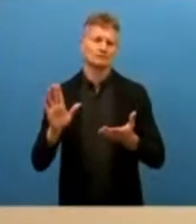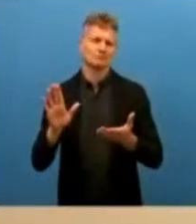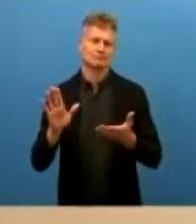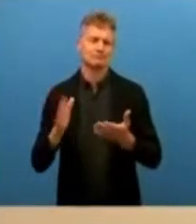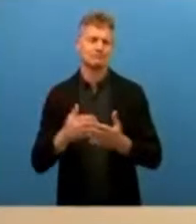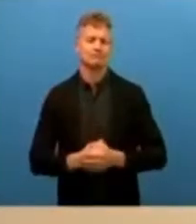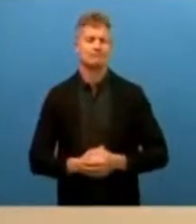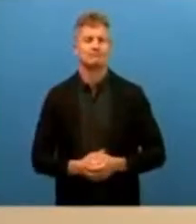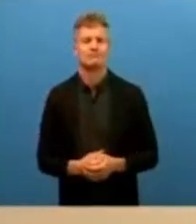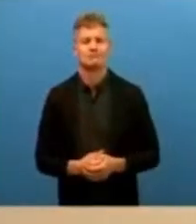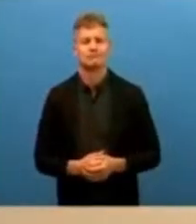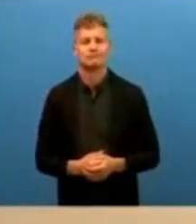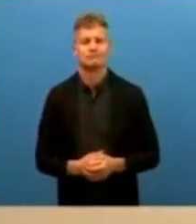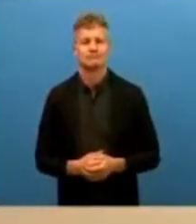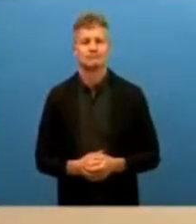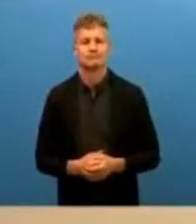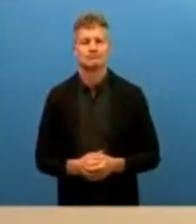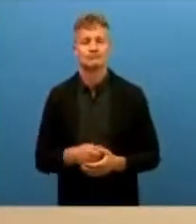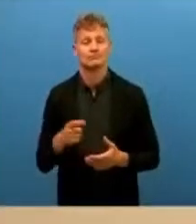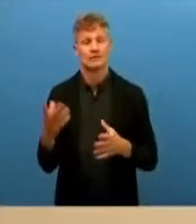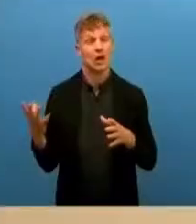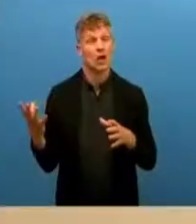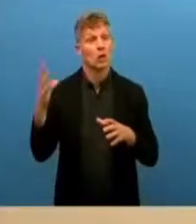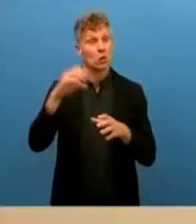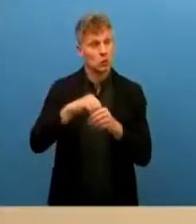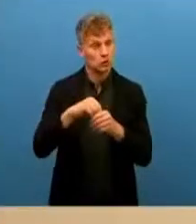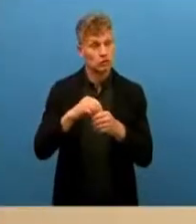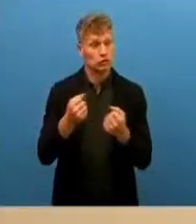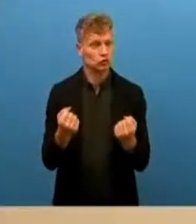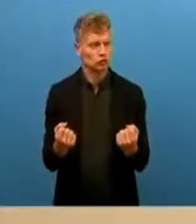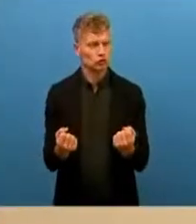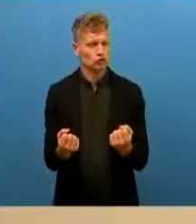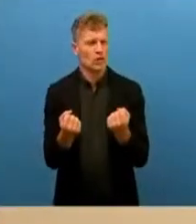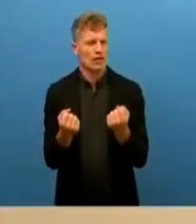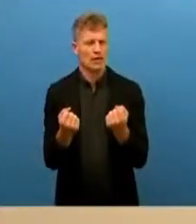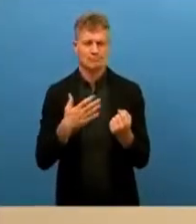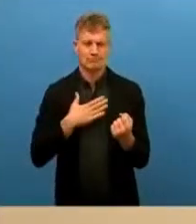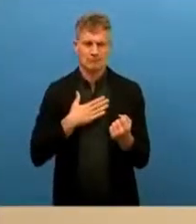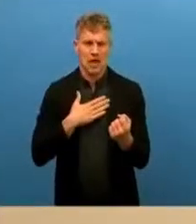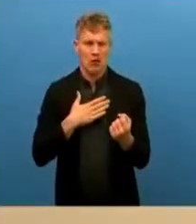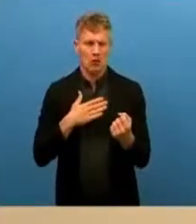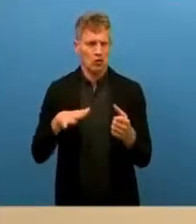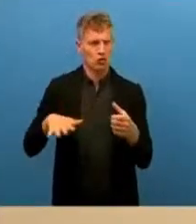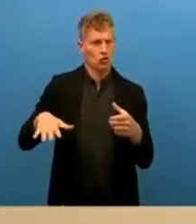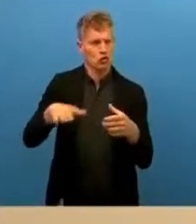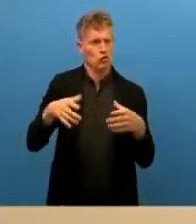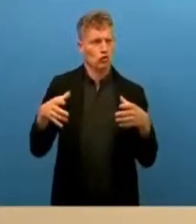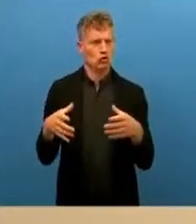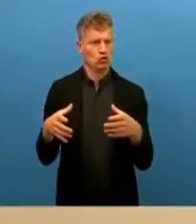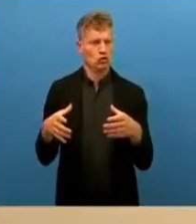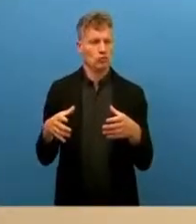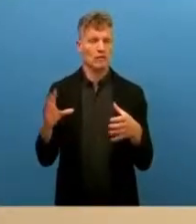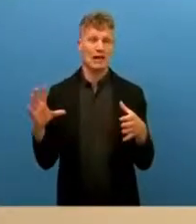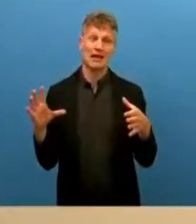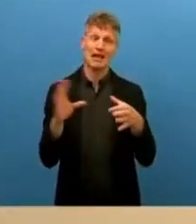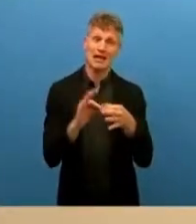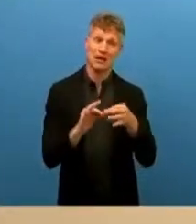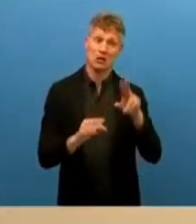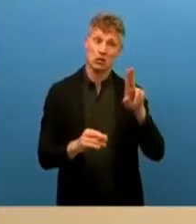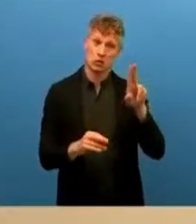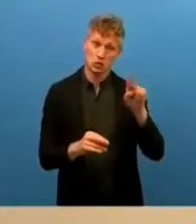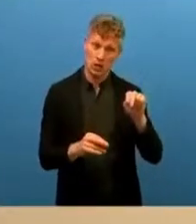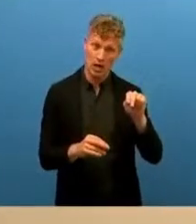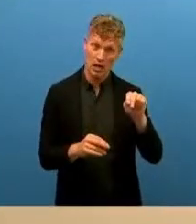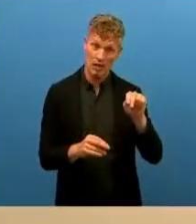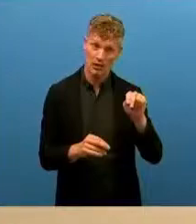The inclusion and strengthening of the participation of Indigenous peoples in the work of the United Nations returned us